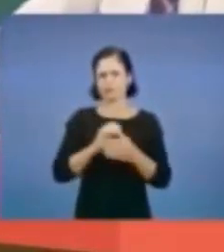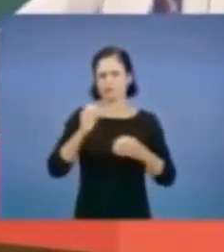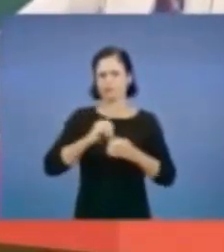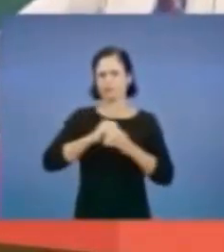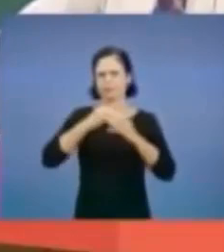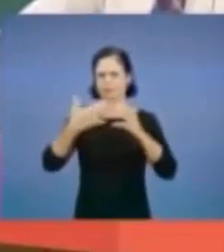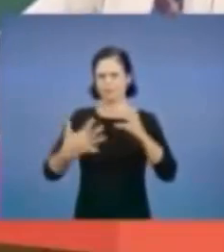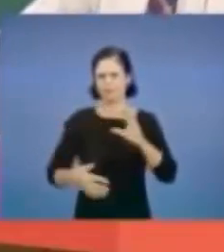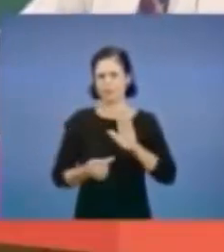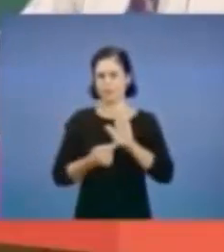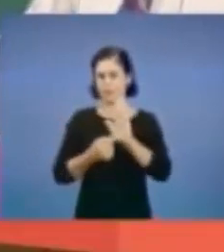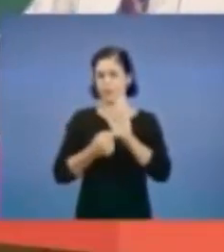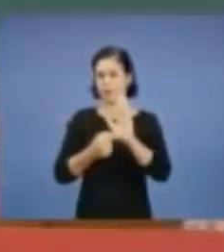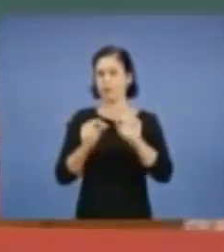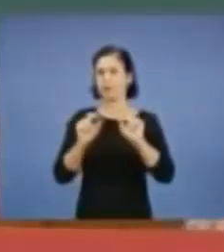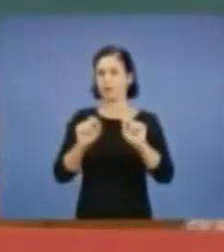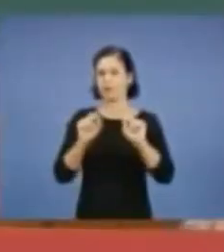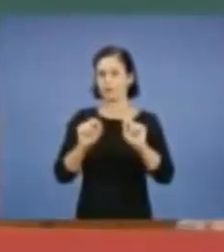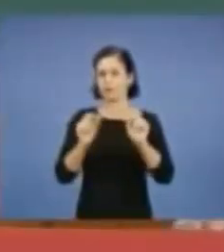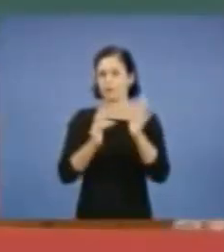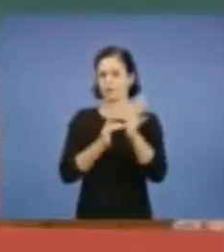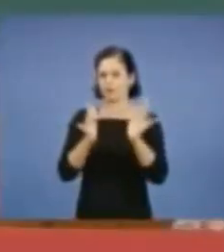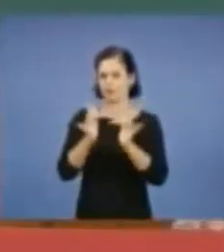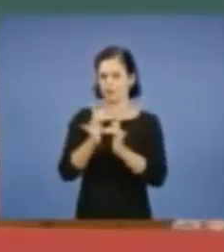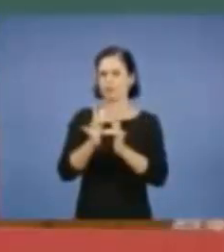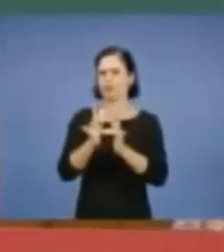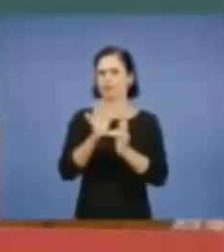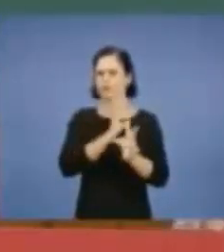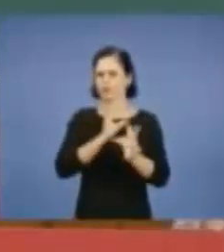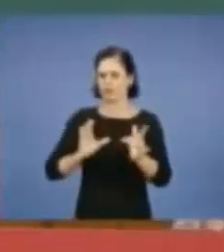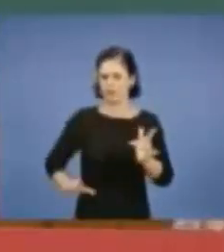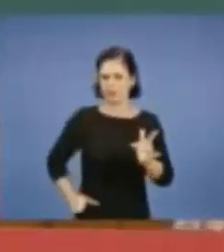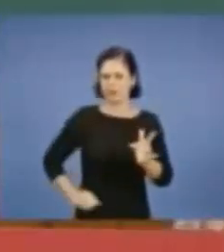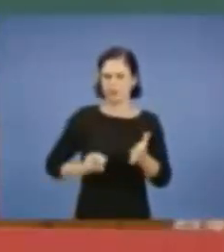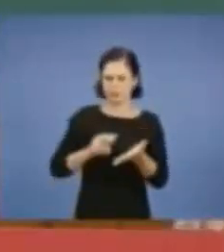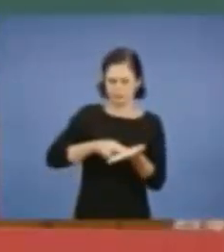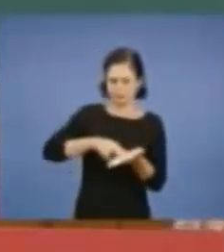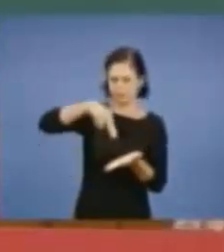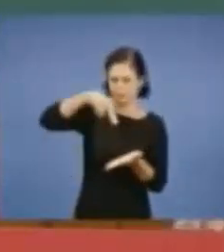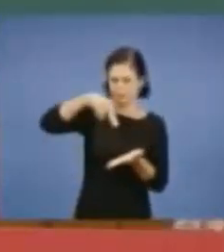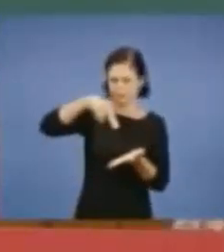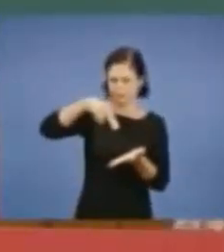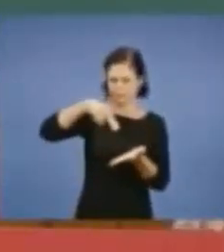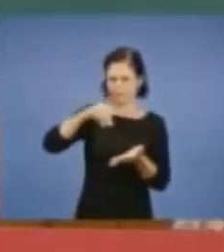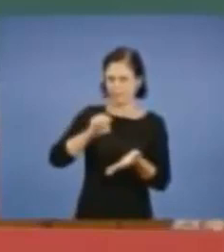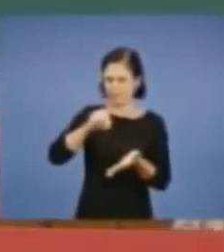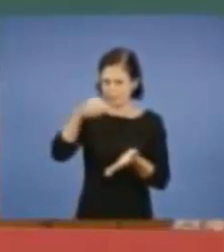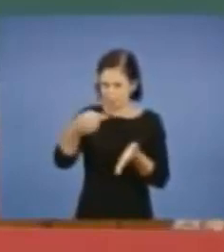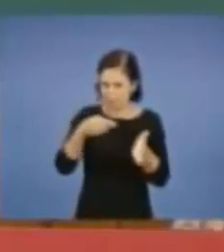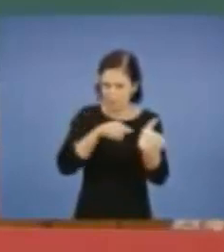and John 20. We're going to be speaking about the resurrection of the Lord Jesus.